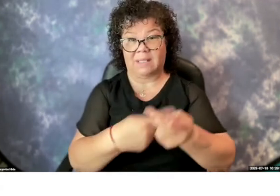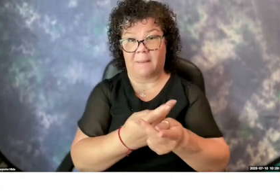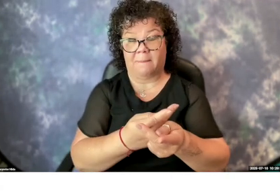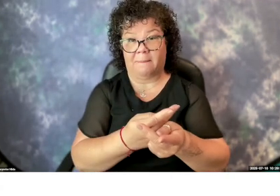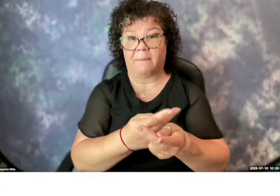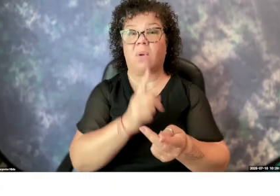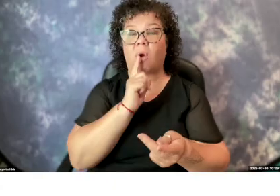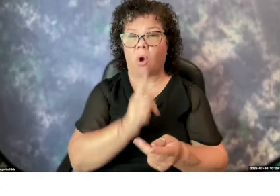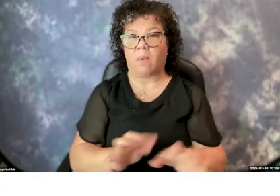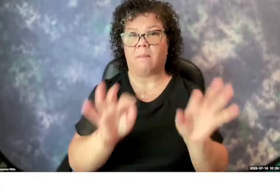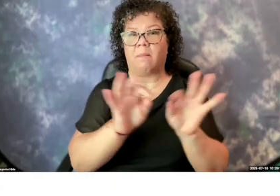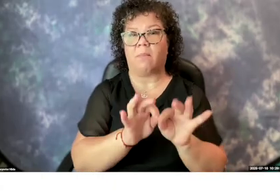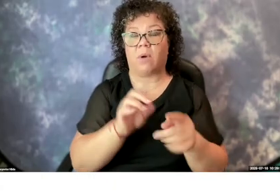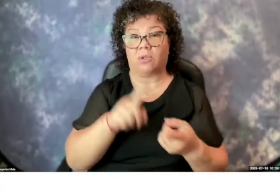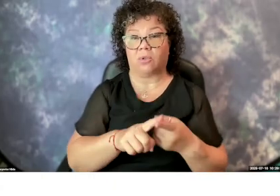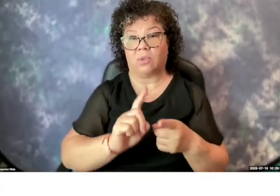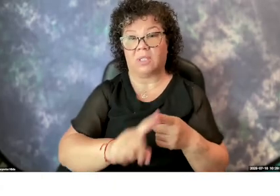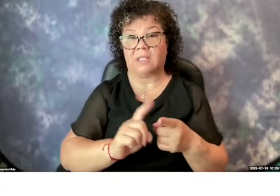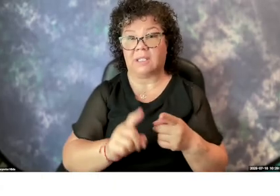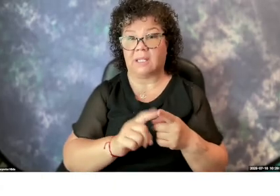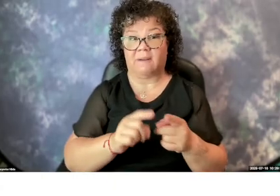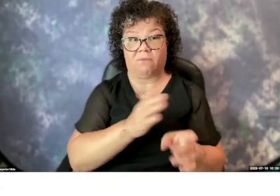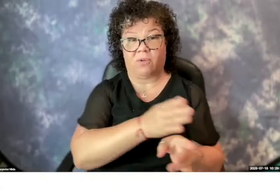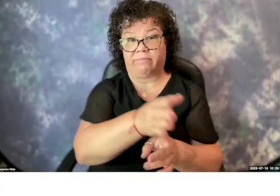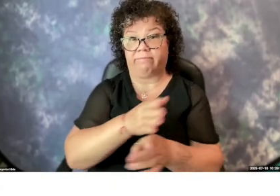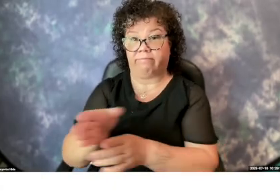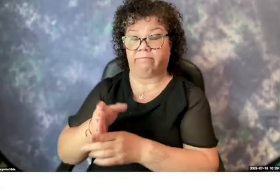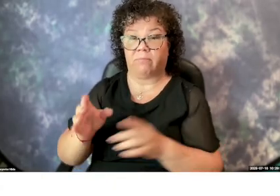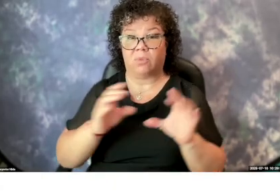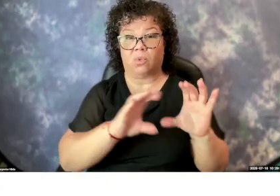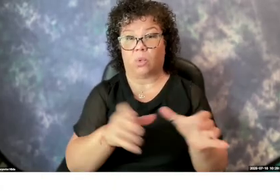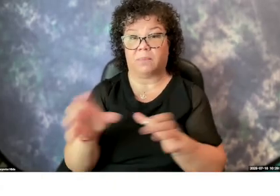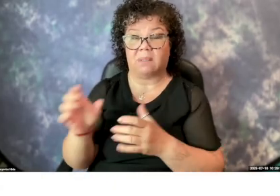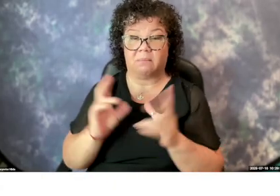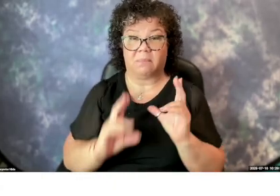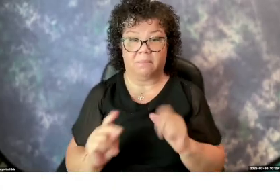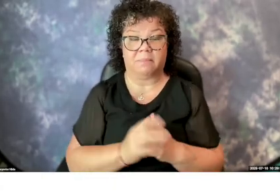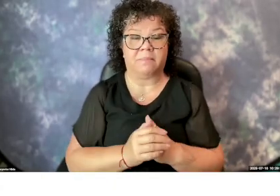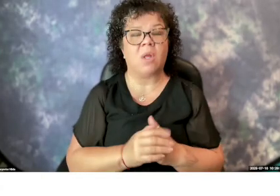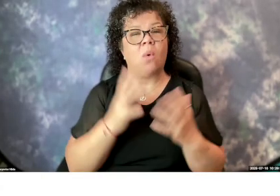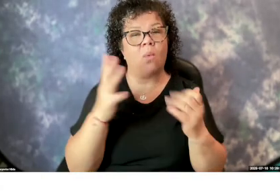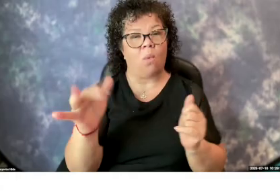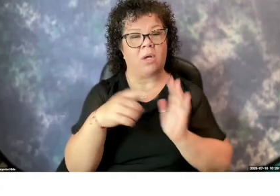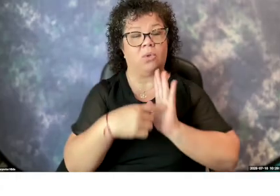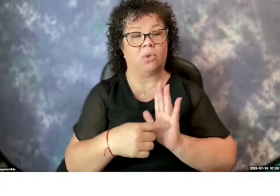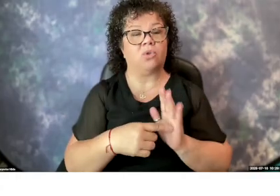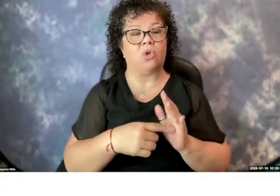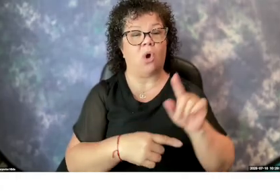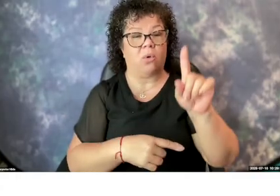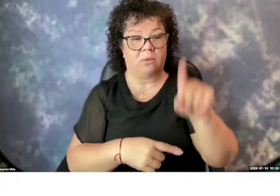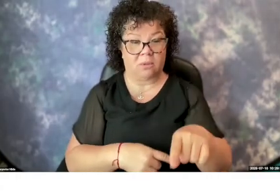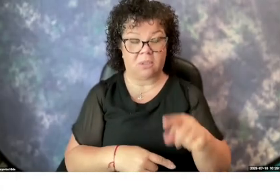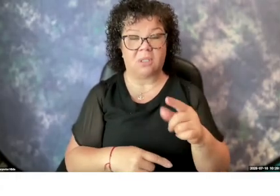important to different markets and different consumers. So wanted to show that across these vehicle